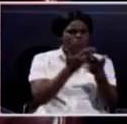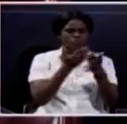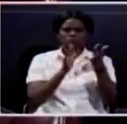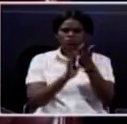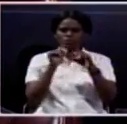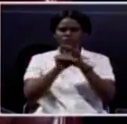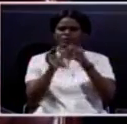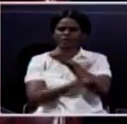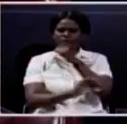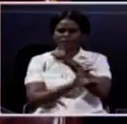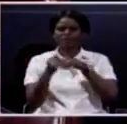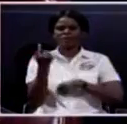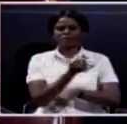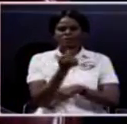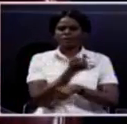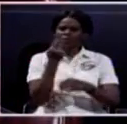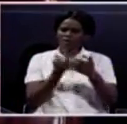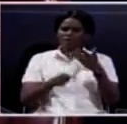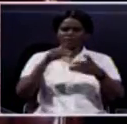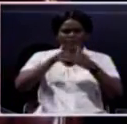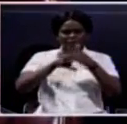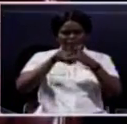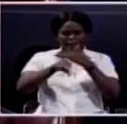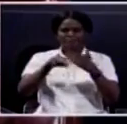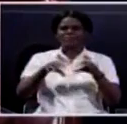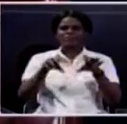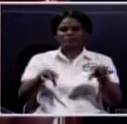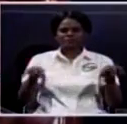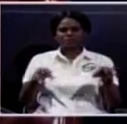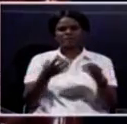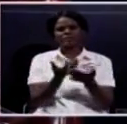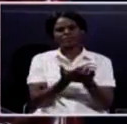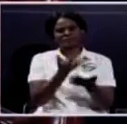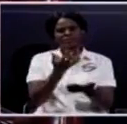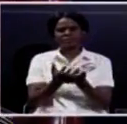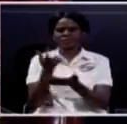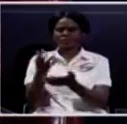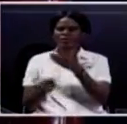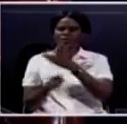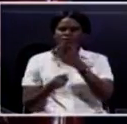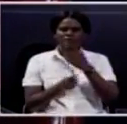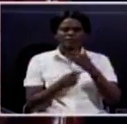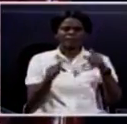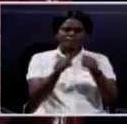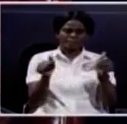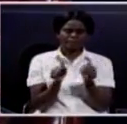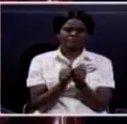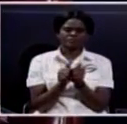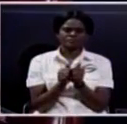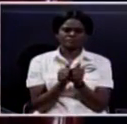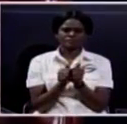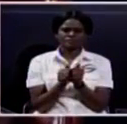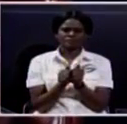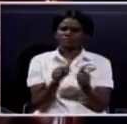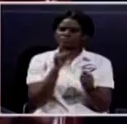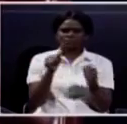the country are only accessed by the children from the upper Mwambas. And that is not the